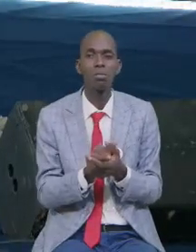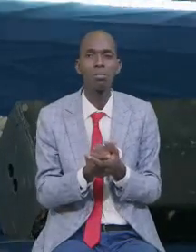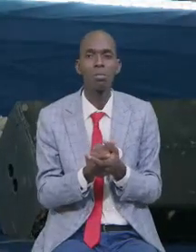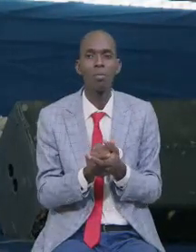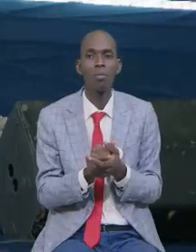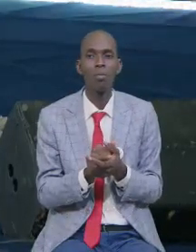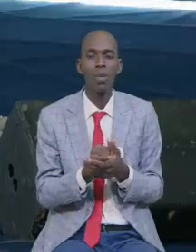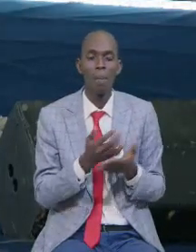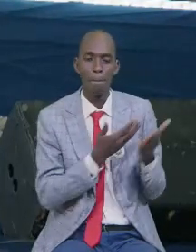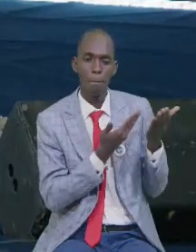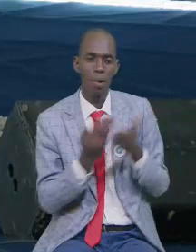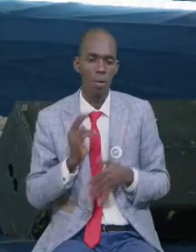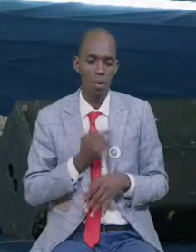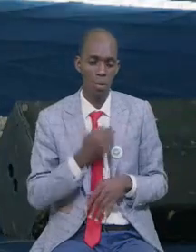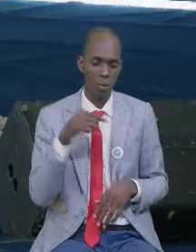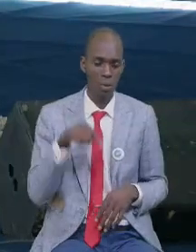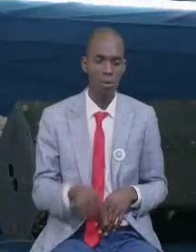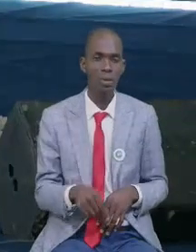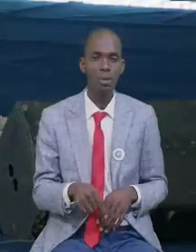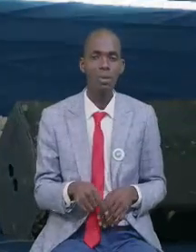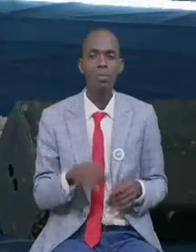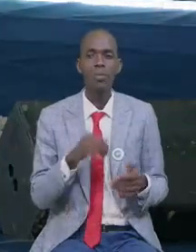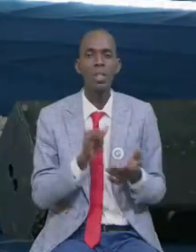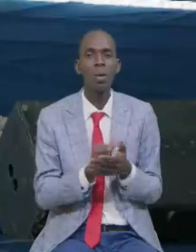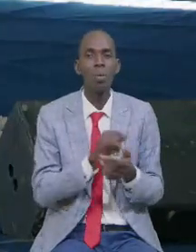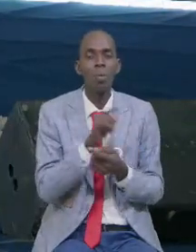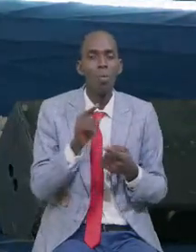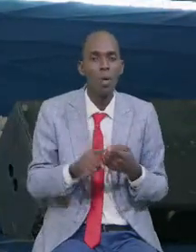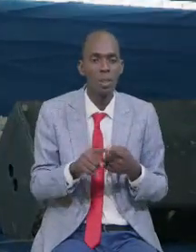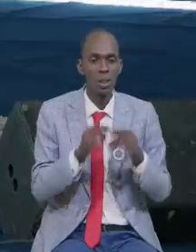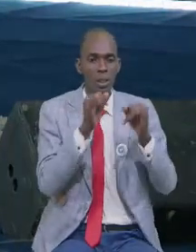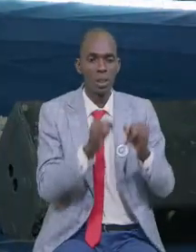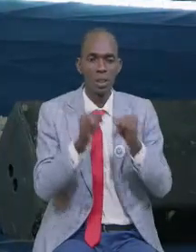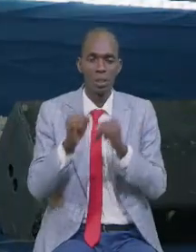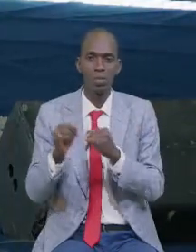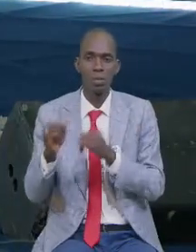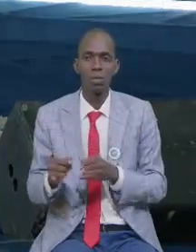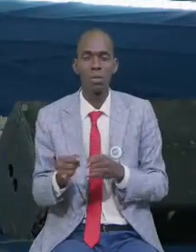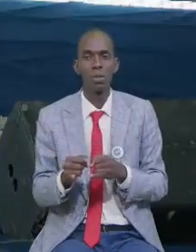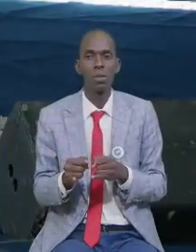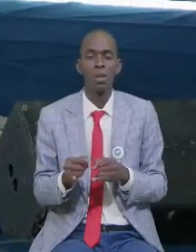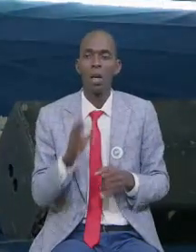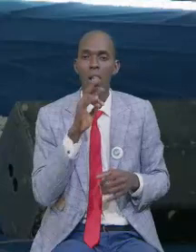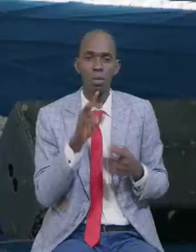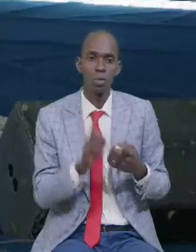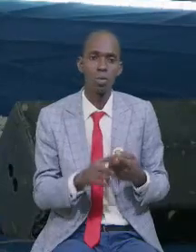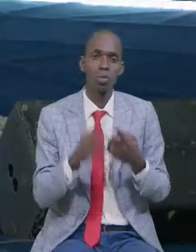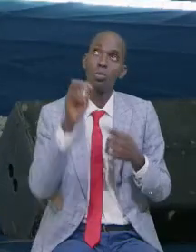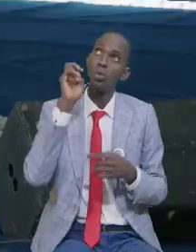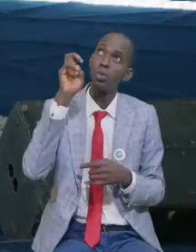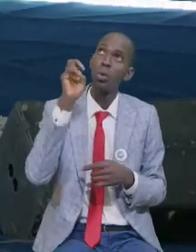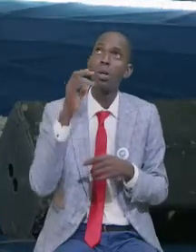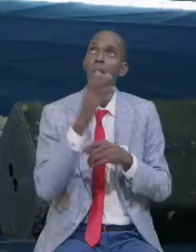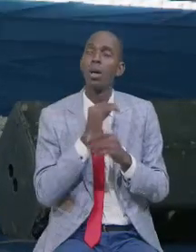brings us down. That when individuals are to come and seek the face of